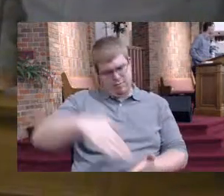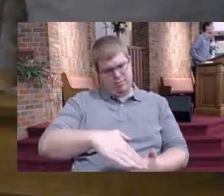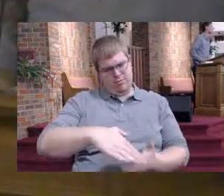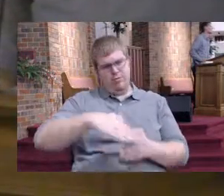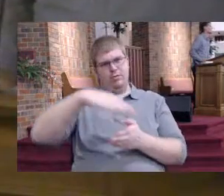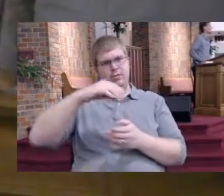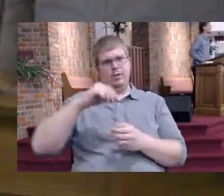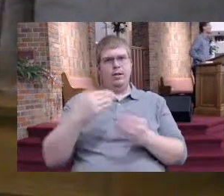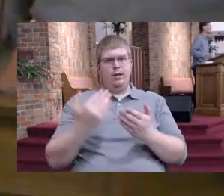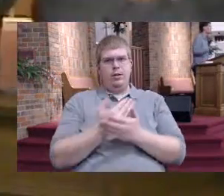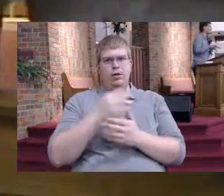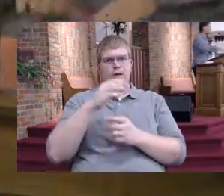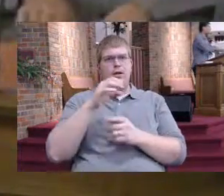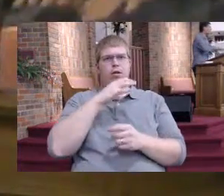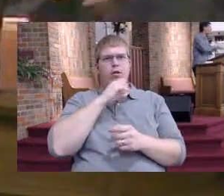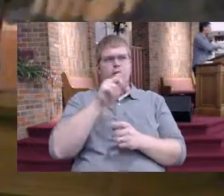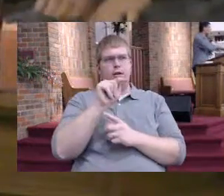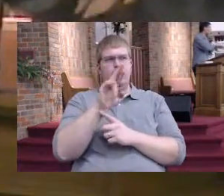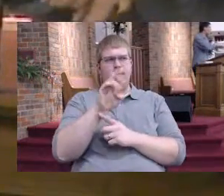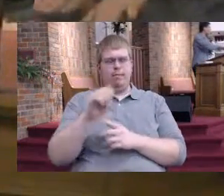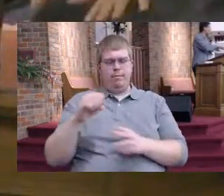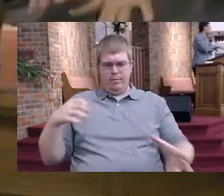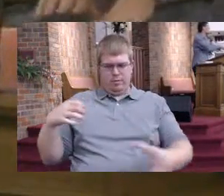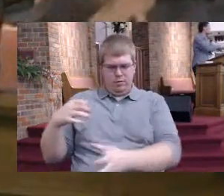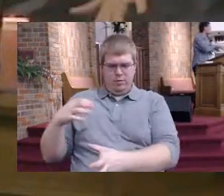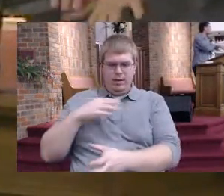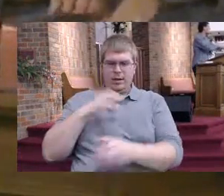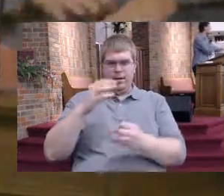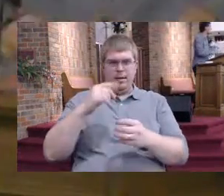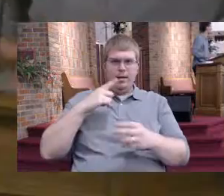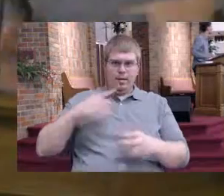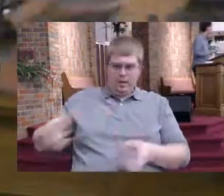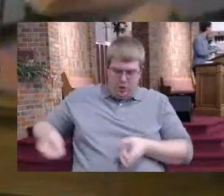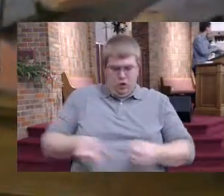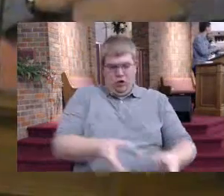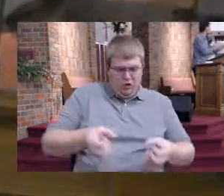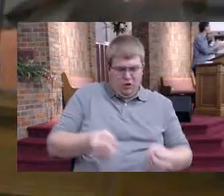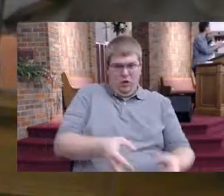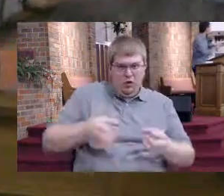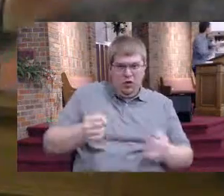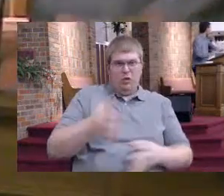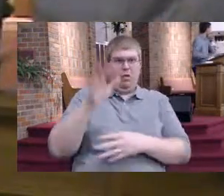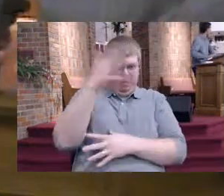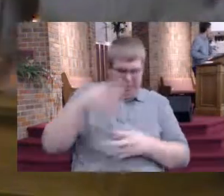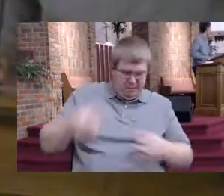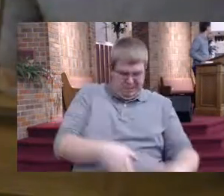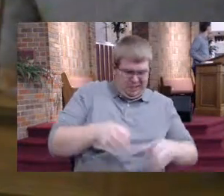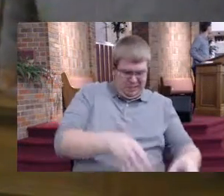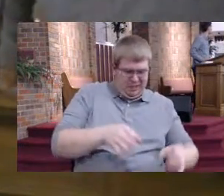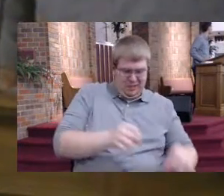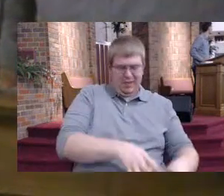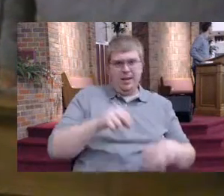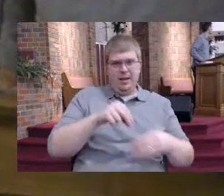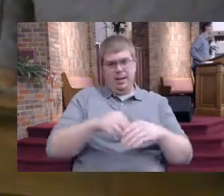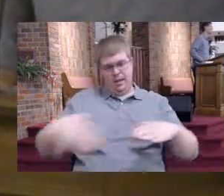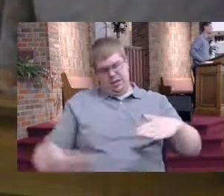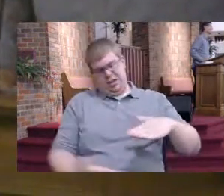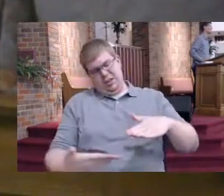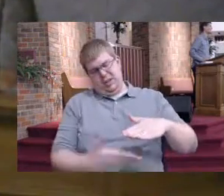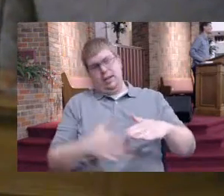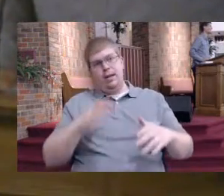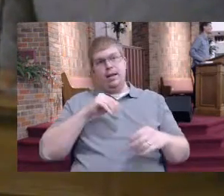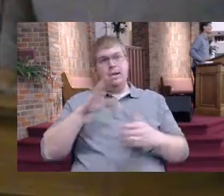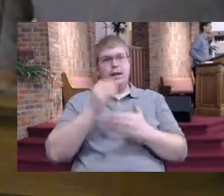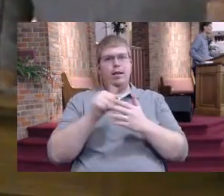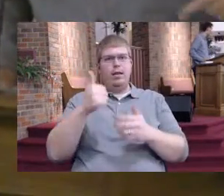down next to the car was sticking things underneath, branches and leaves and stuff, under the tire while everybody else was lifting the car up with the